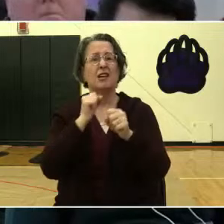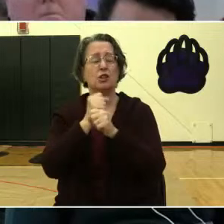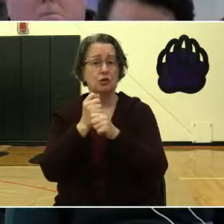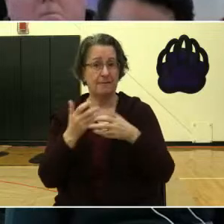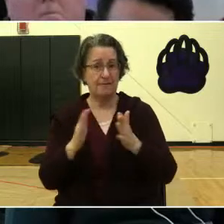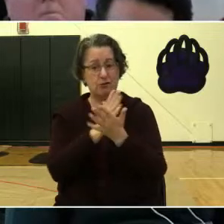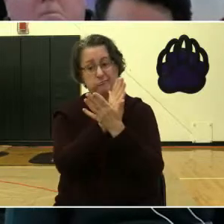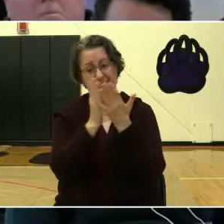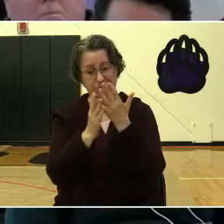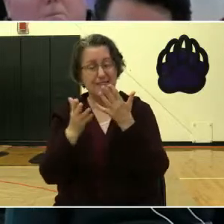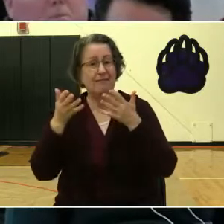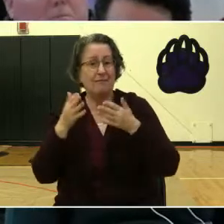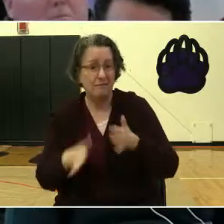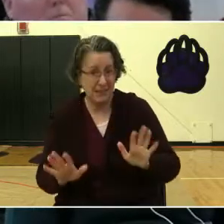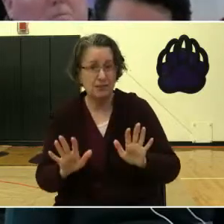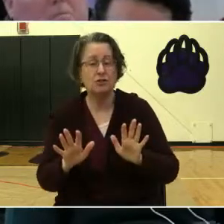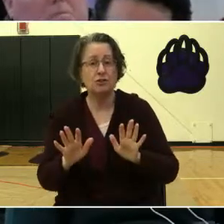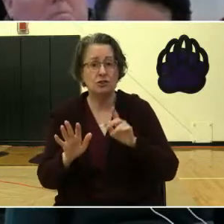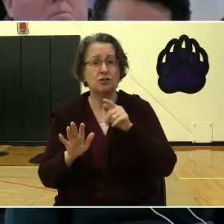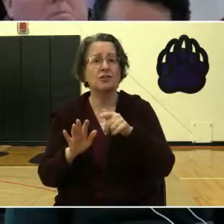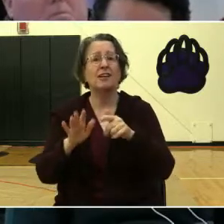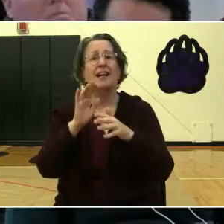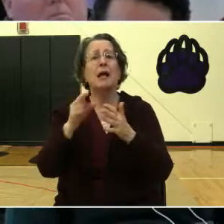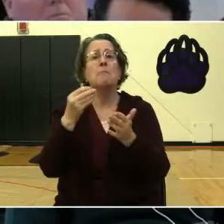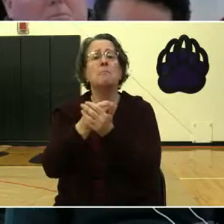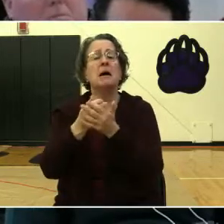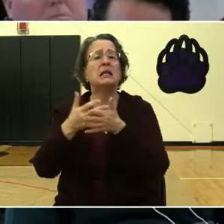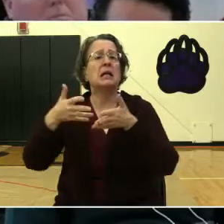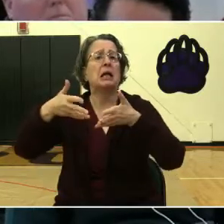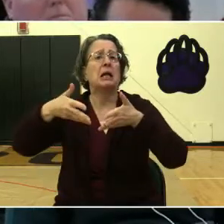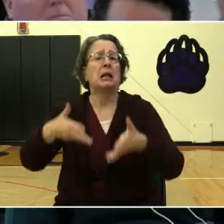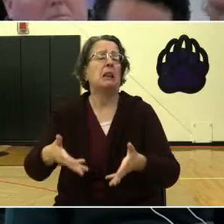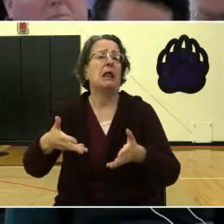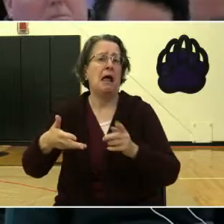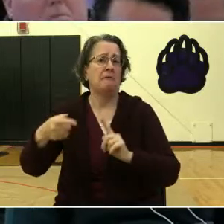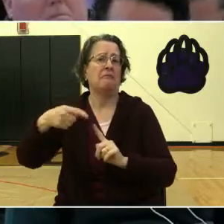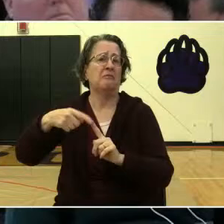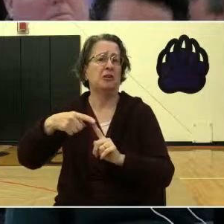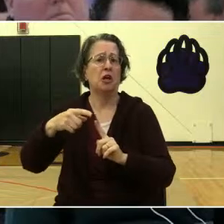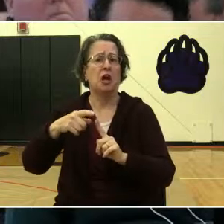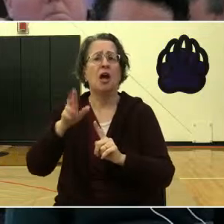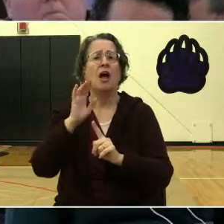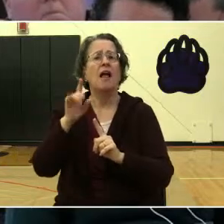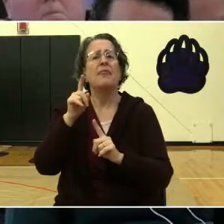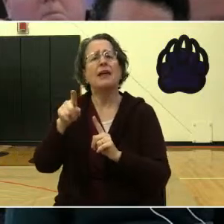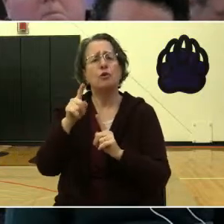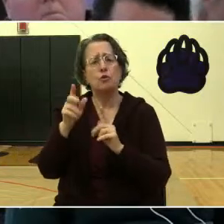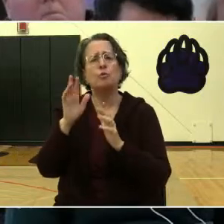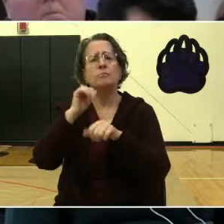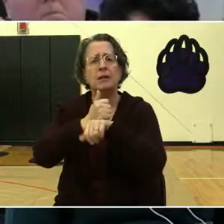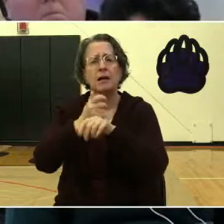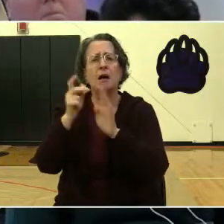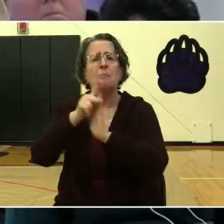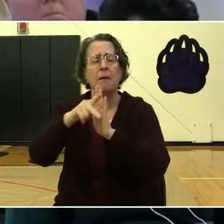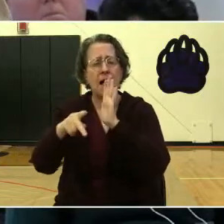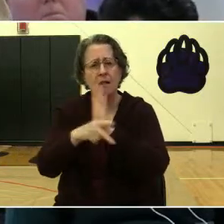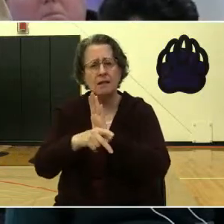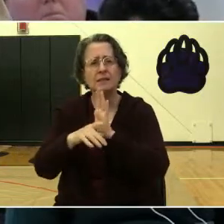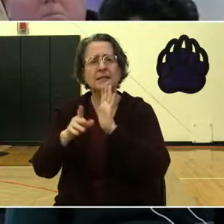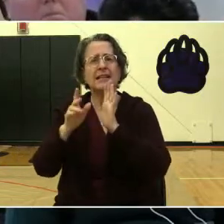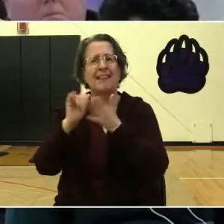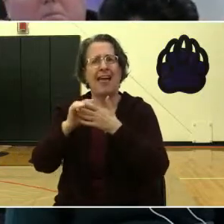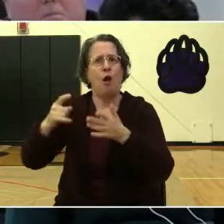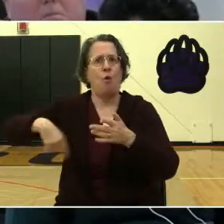doesn't become which it already has become about halfway a slush fund to apply um